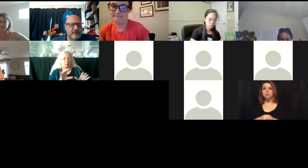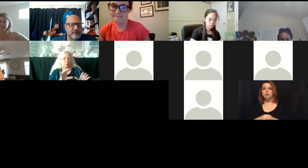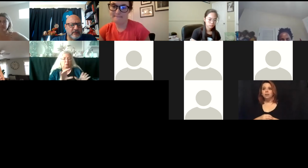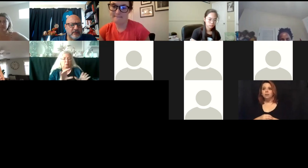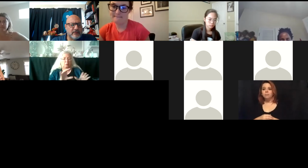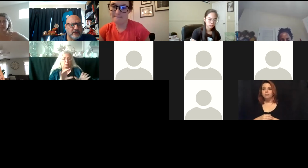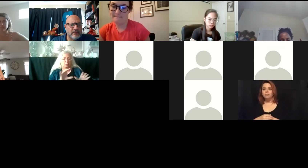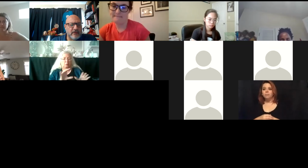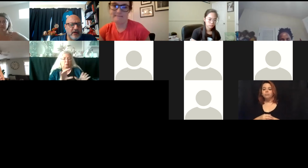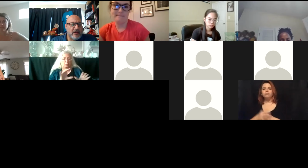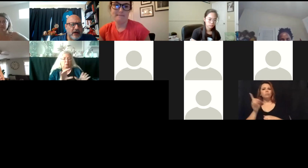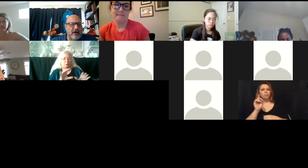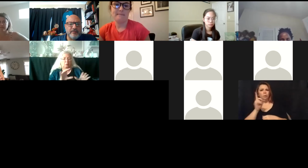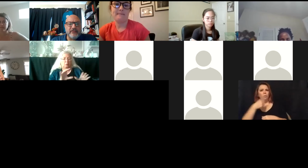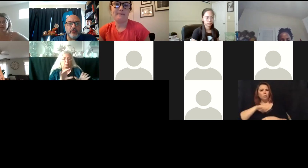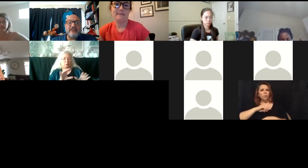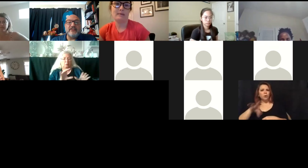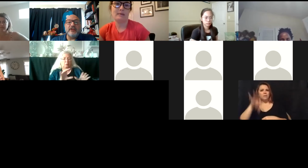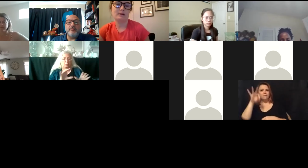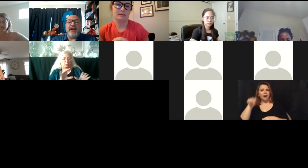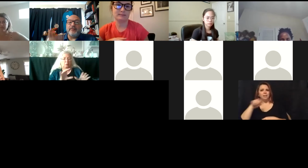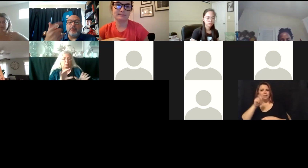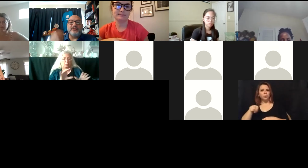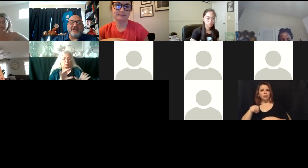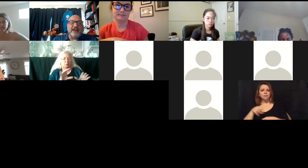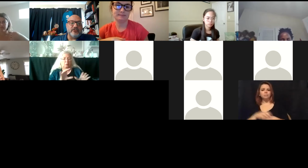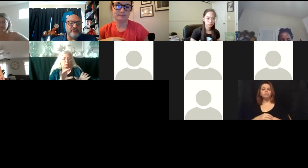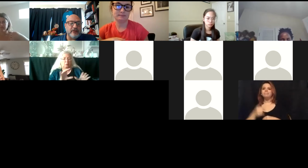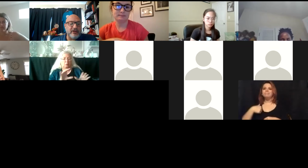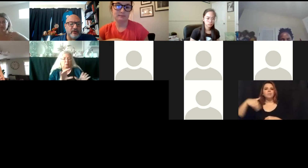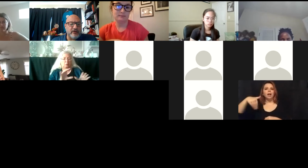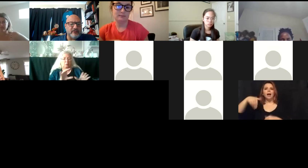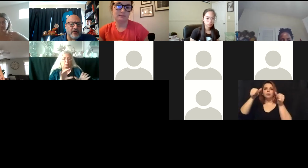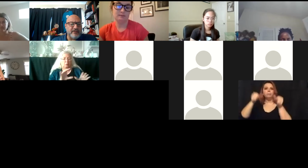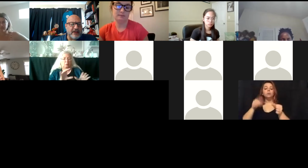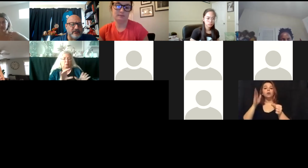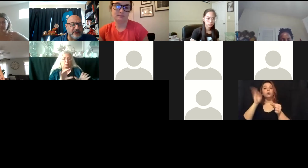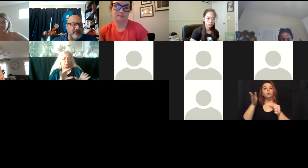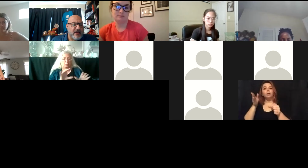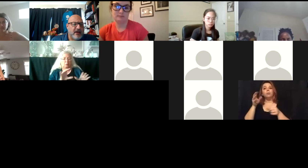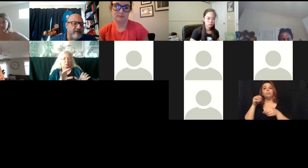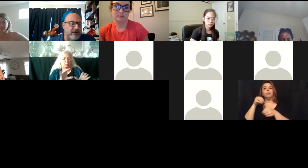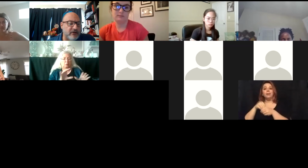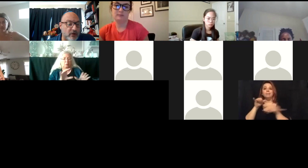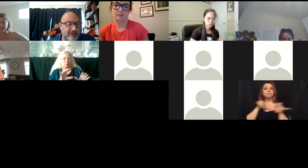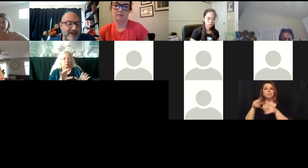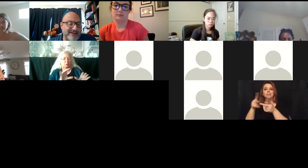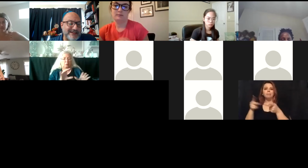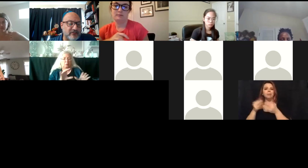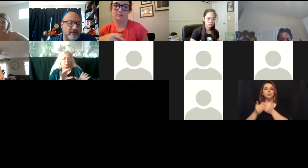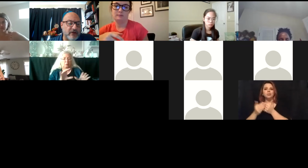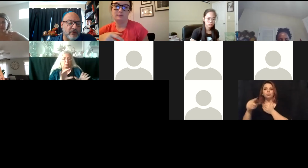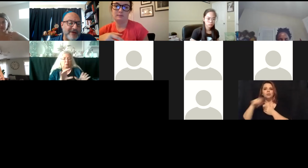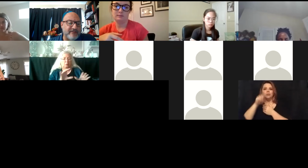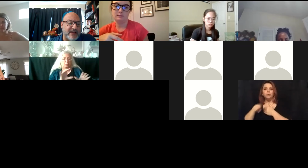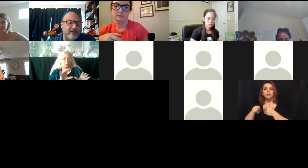Where do we find the quiz? The quiz is going to, I haven't posted it yet, so it's going to be in the quizzes where everything else is. Alfredo, no, you cannot take